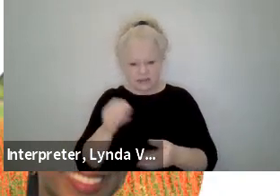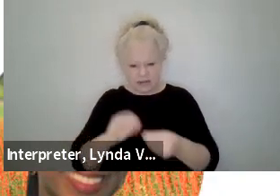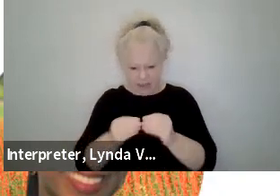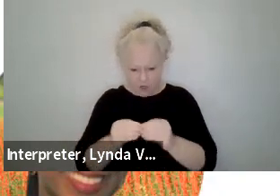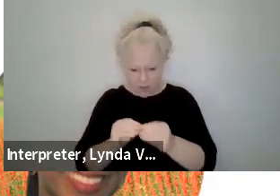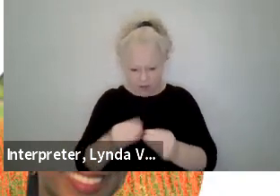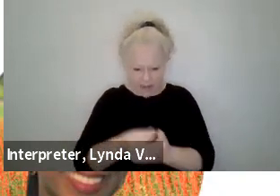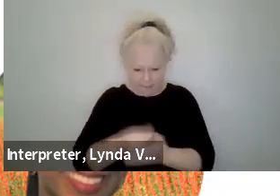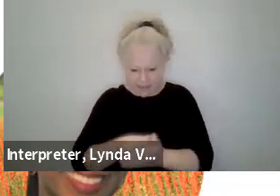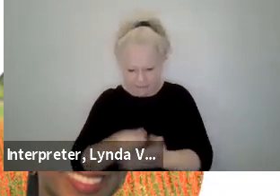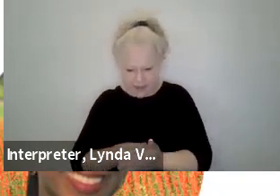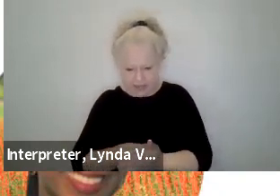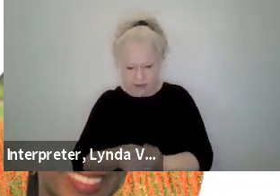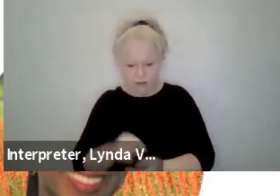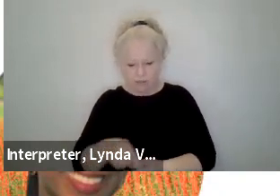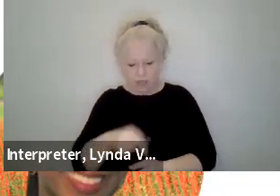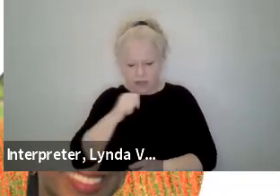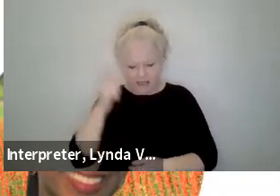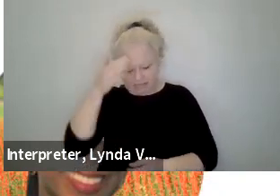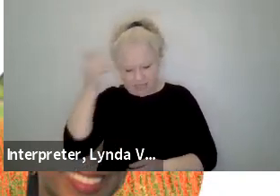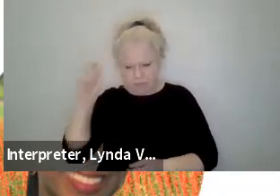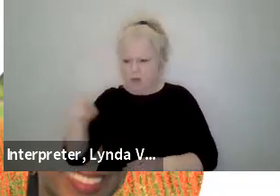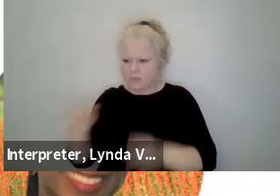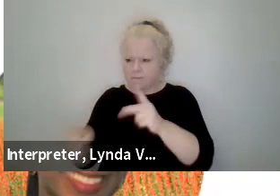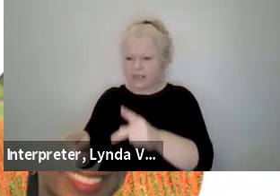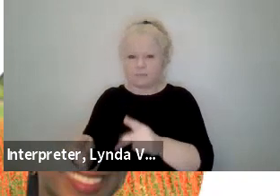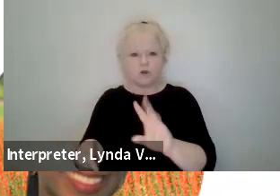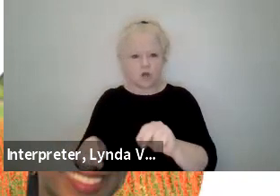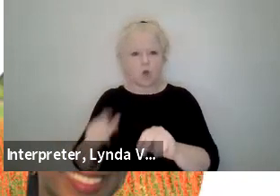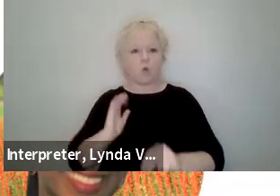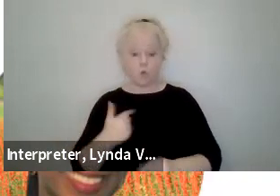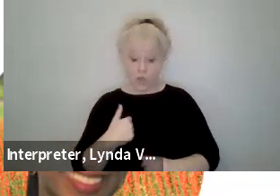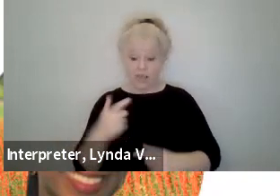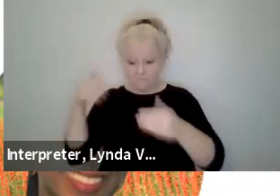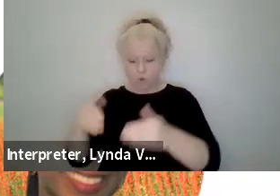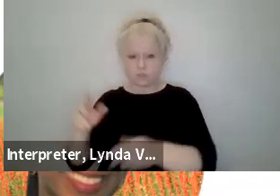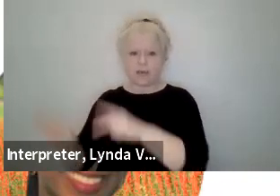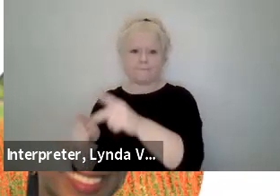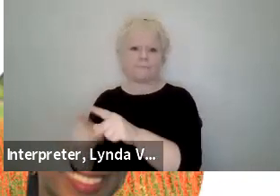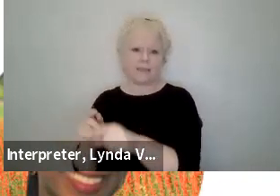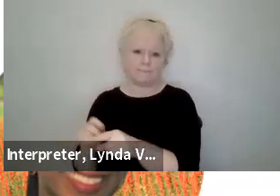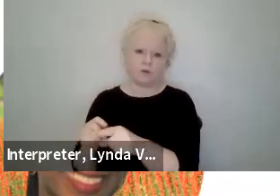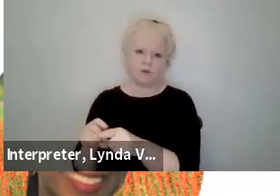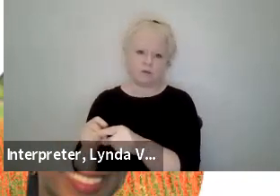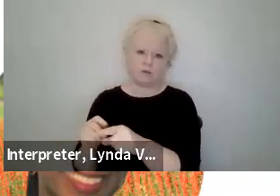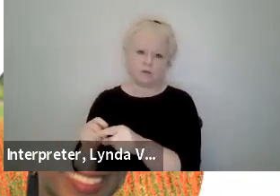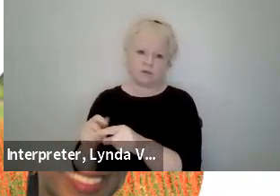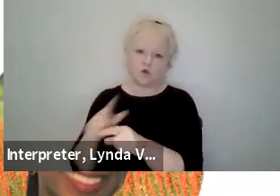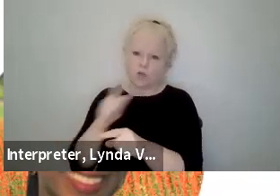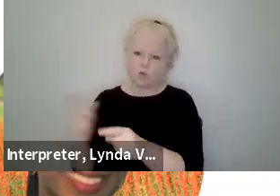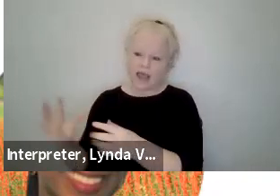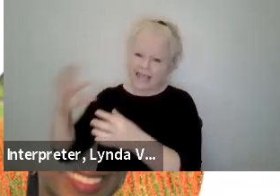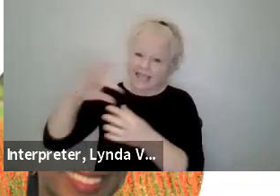numbers. We are successful in developing long-lasting partnerships because we focus on genuinely connecting